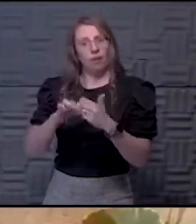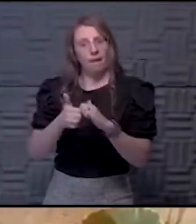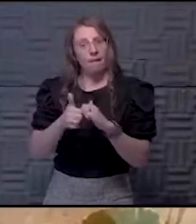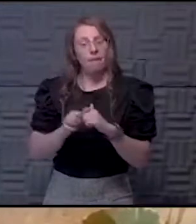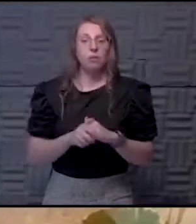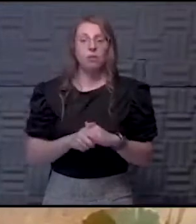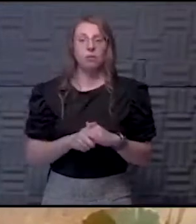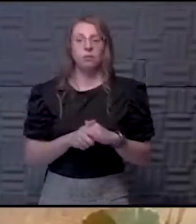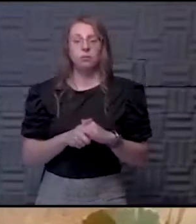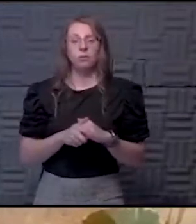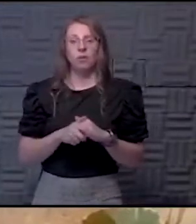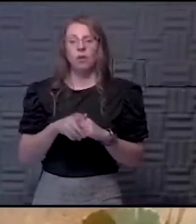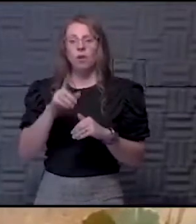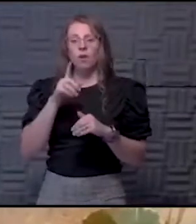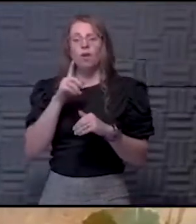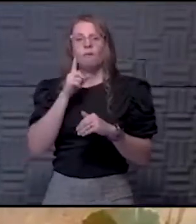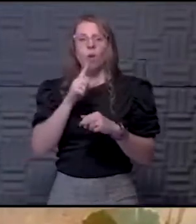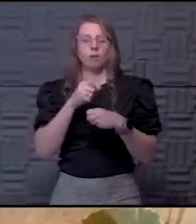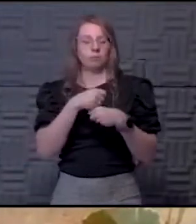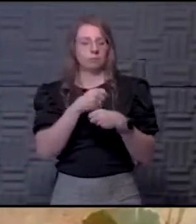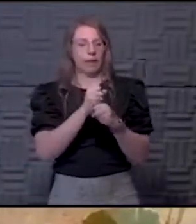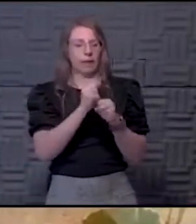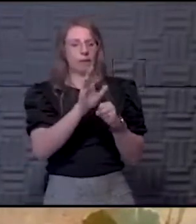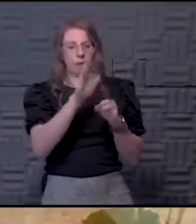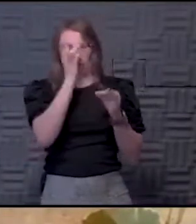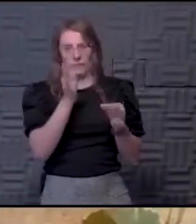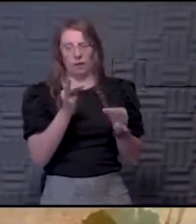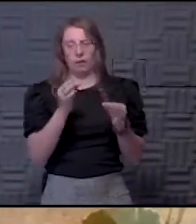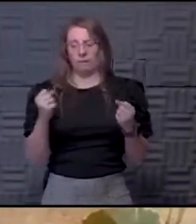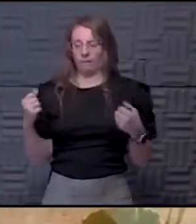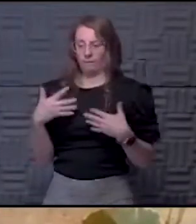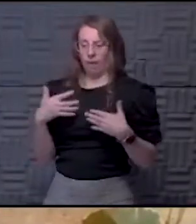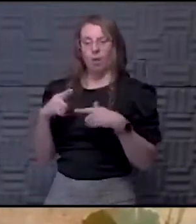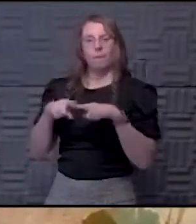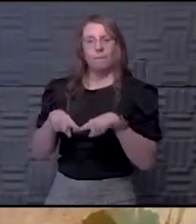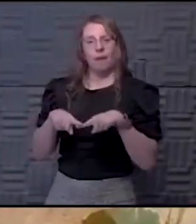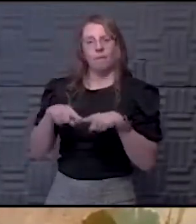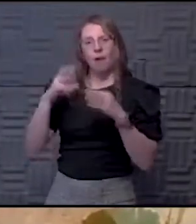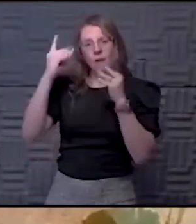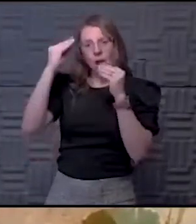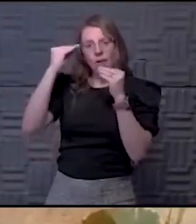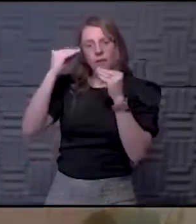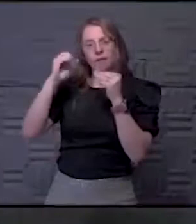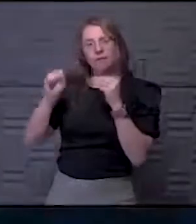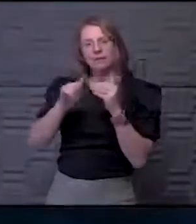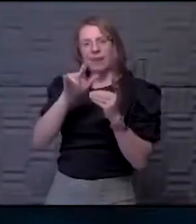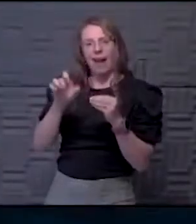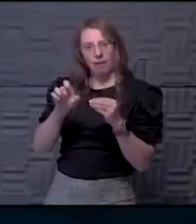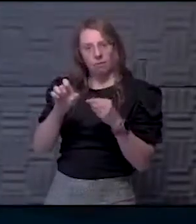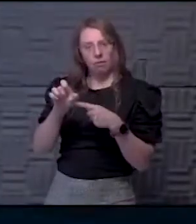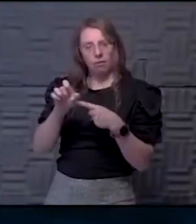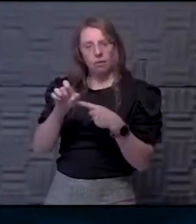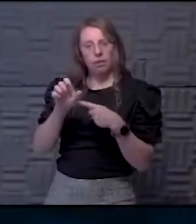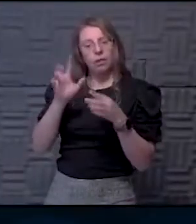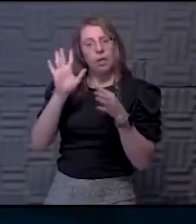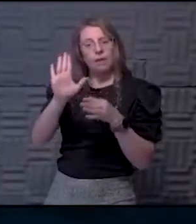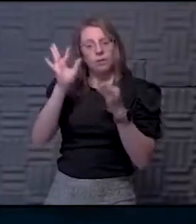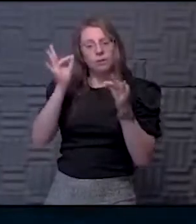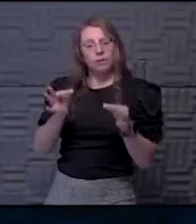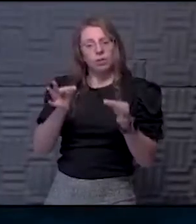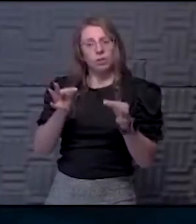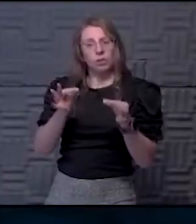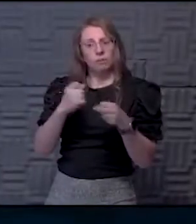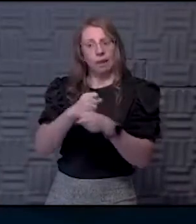might decision make through would be a fear-based cognitive style or lens, where their decision making is just